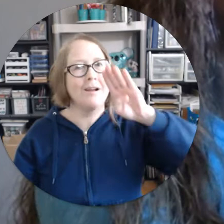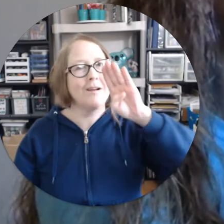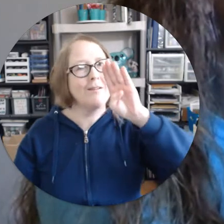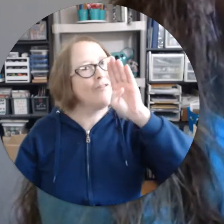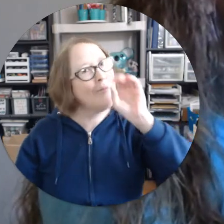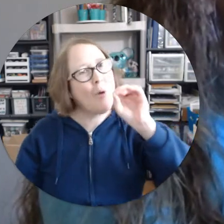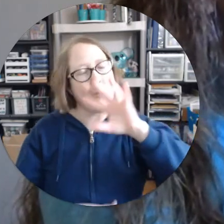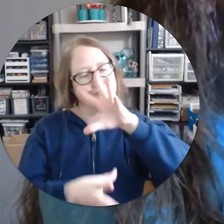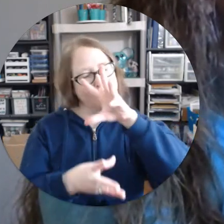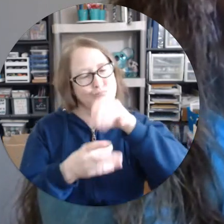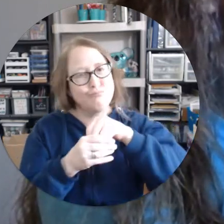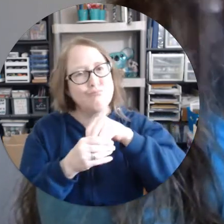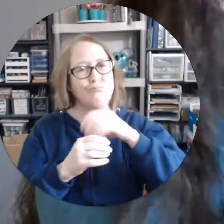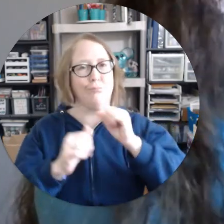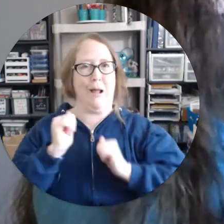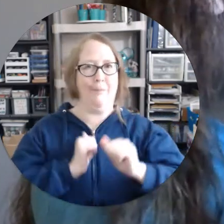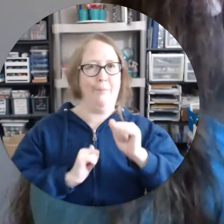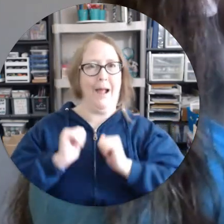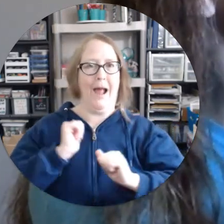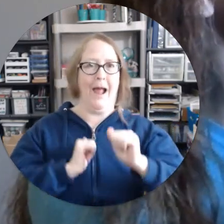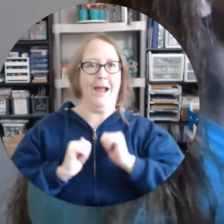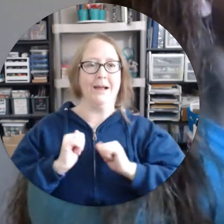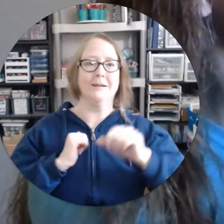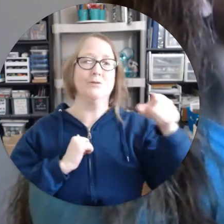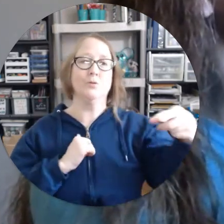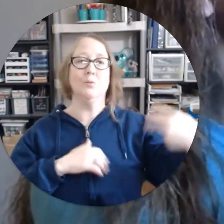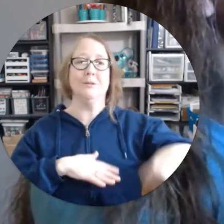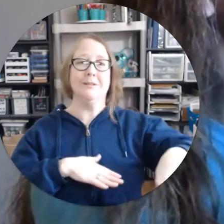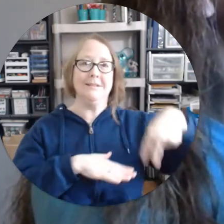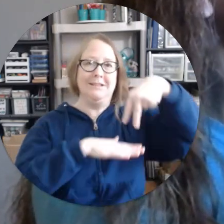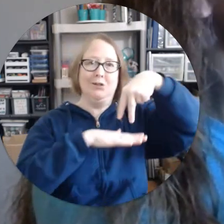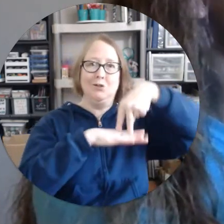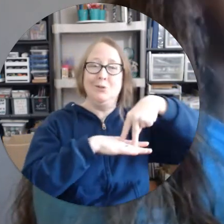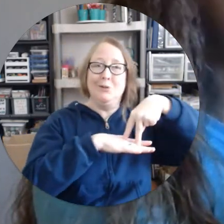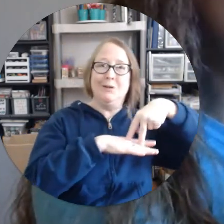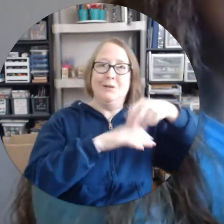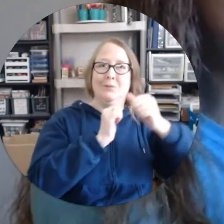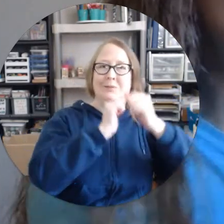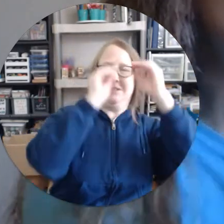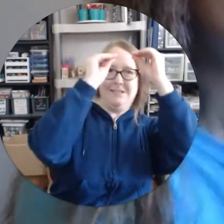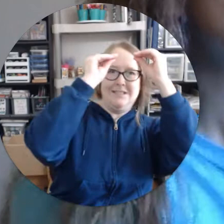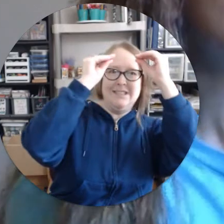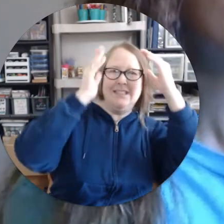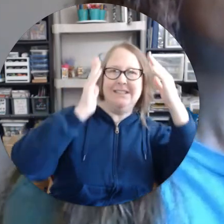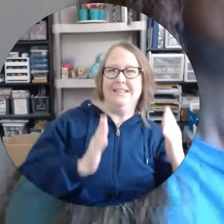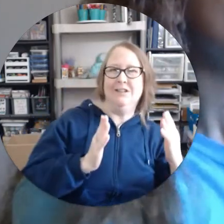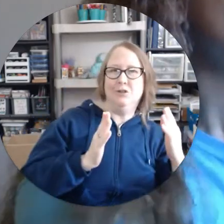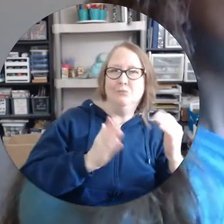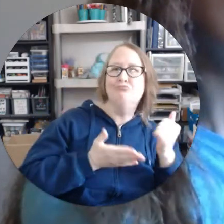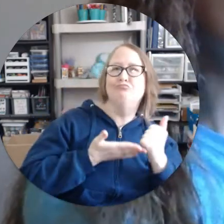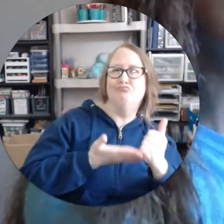play, but he stood at Miss Owen's side as a stagehand.